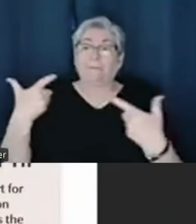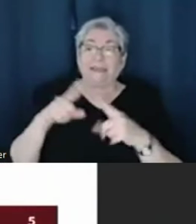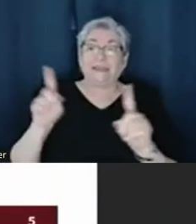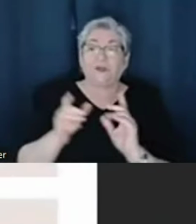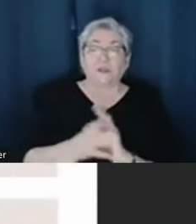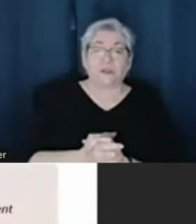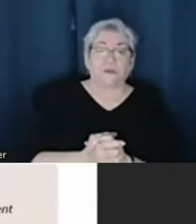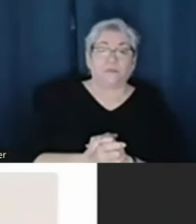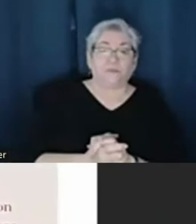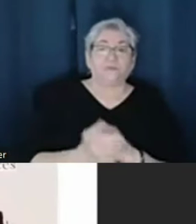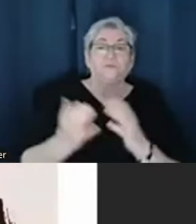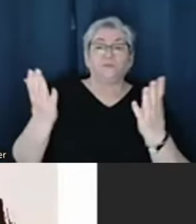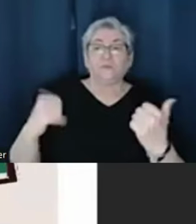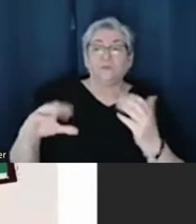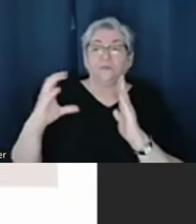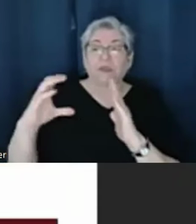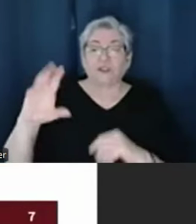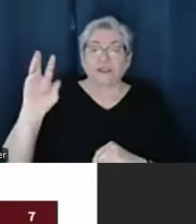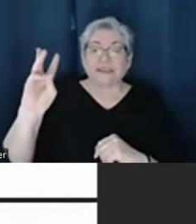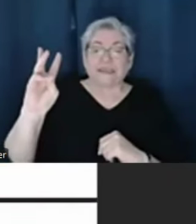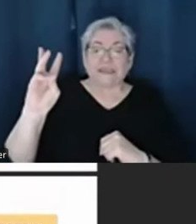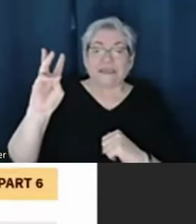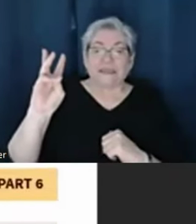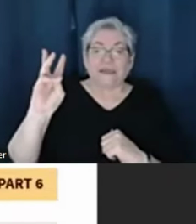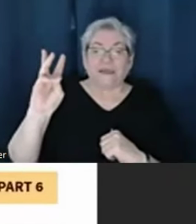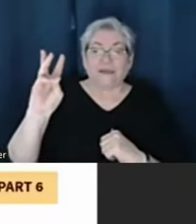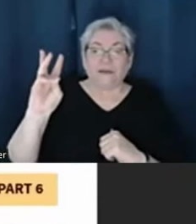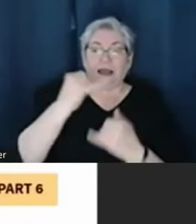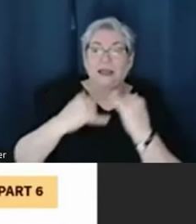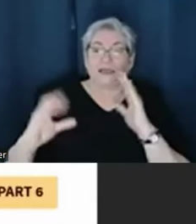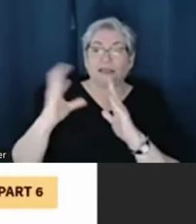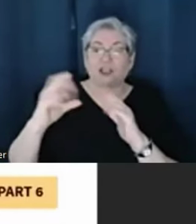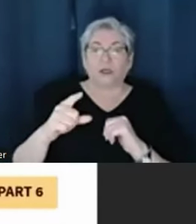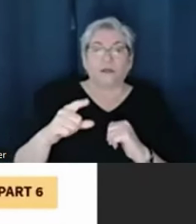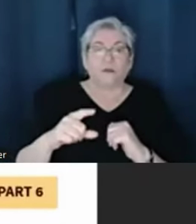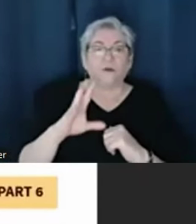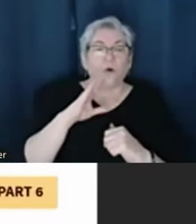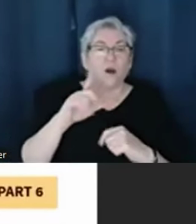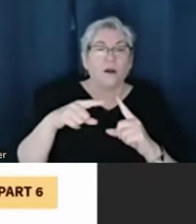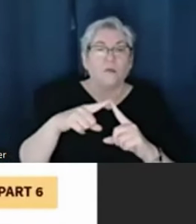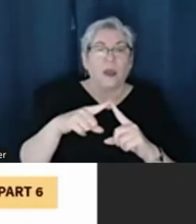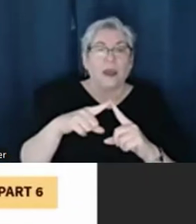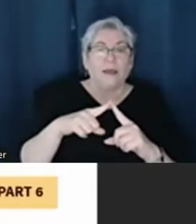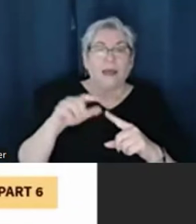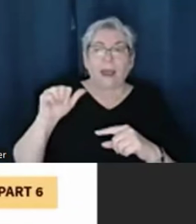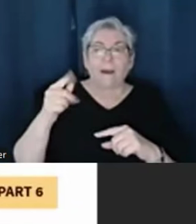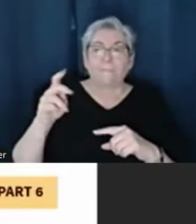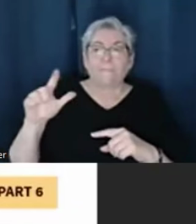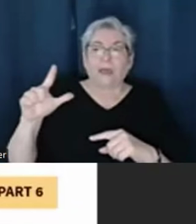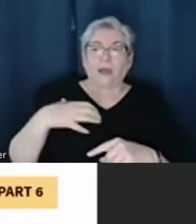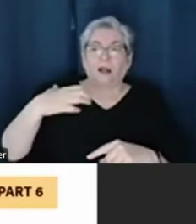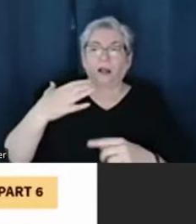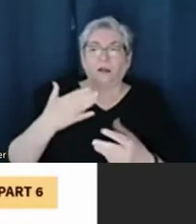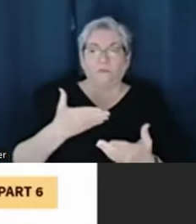So in section 6, which is the last section, we talk about appeal rights under vocational